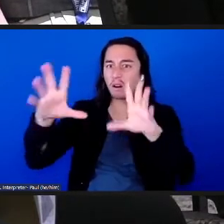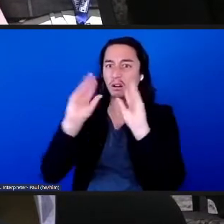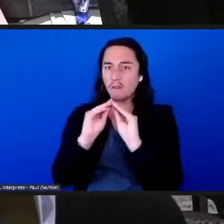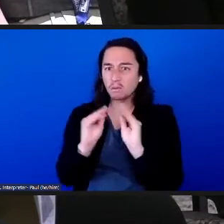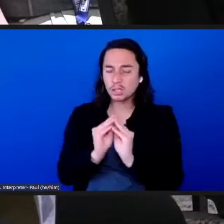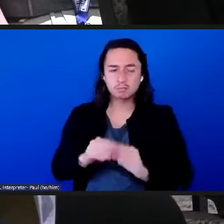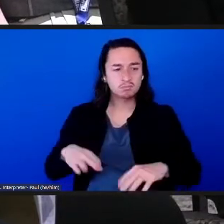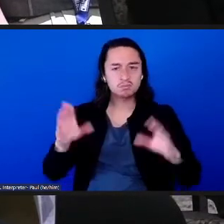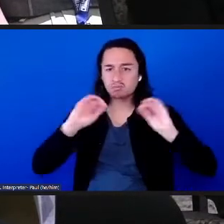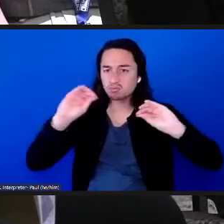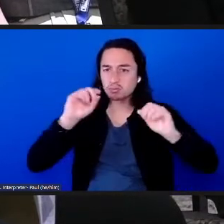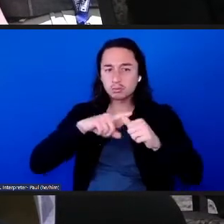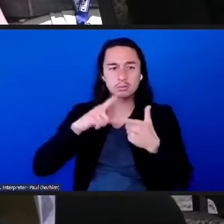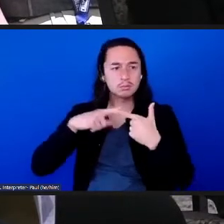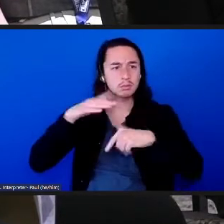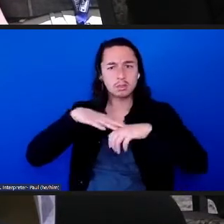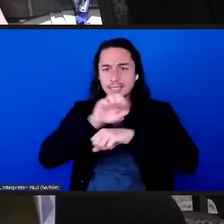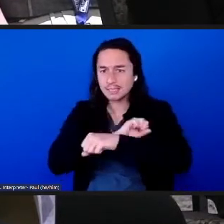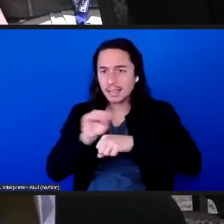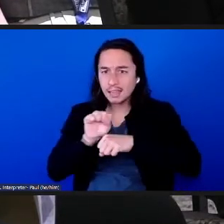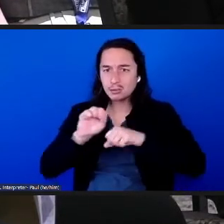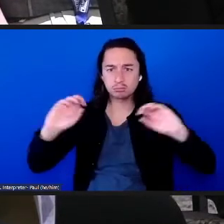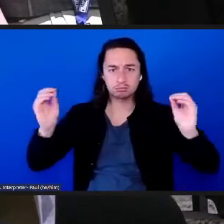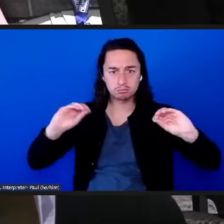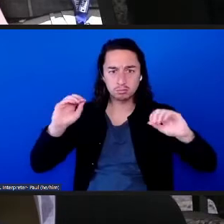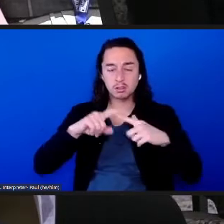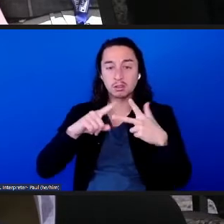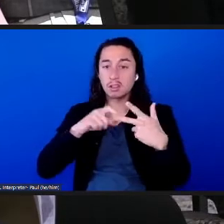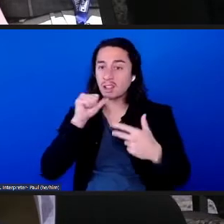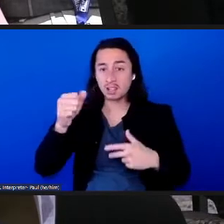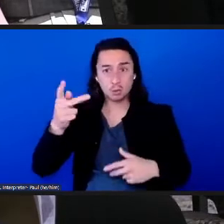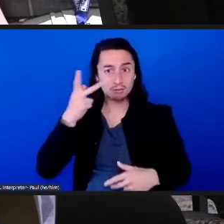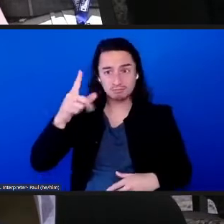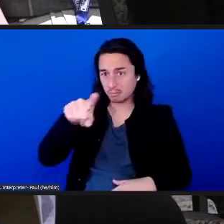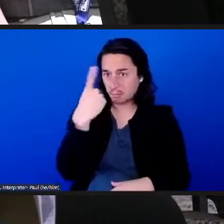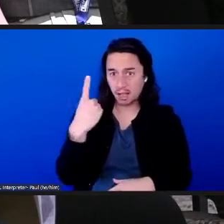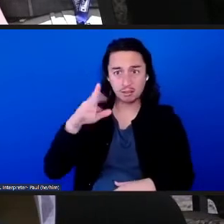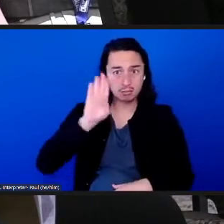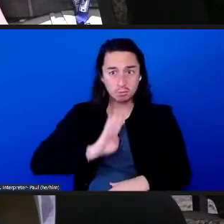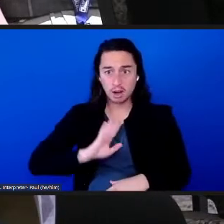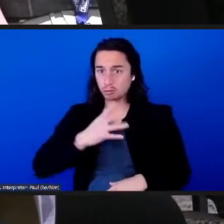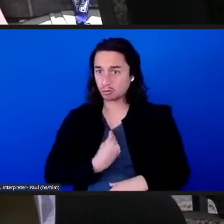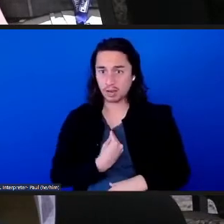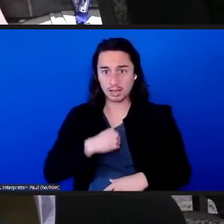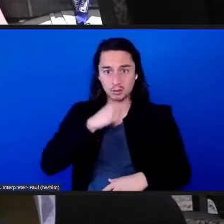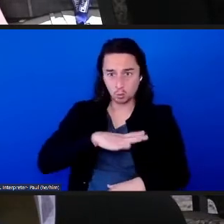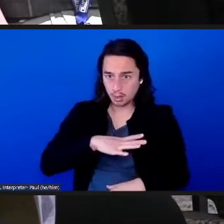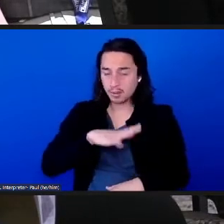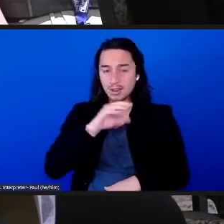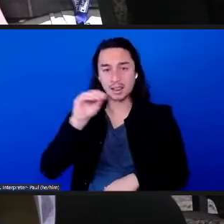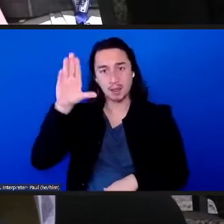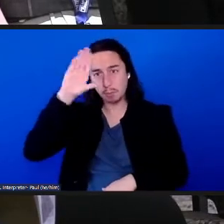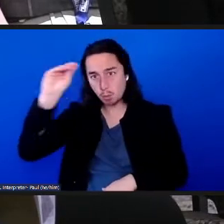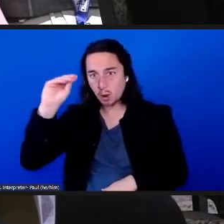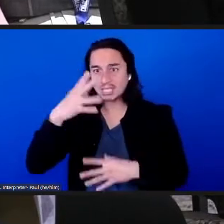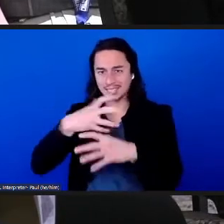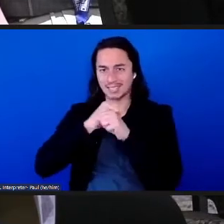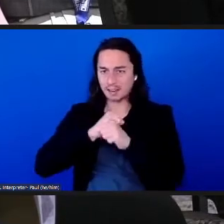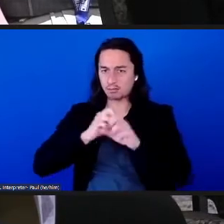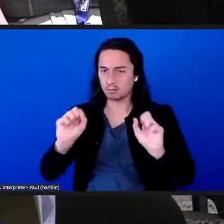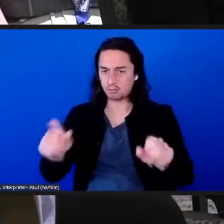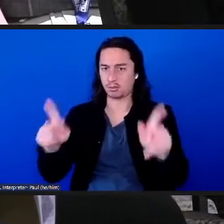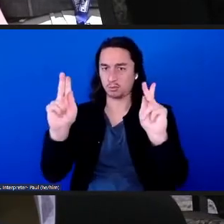on stages. I don't see black and brown trans women and boys getting these